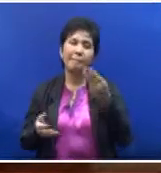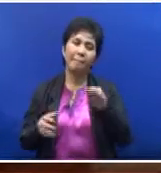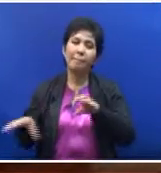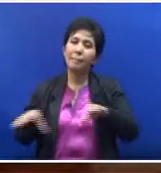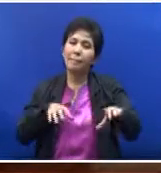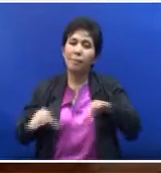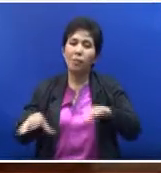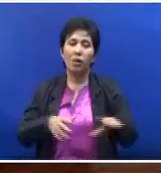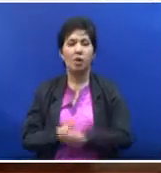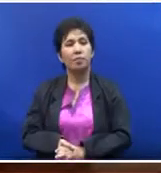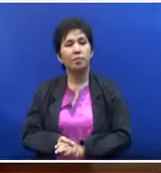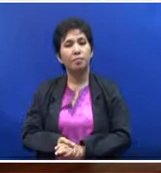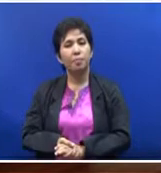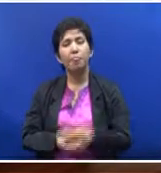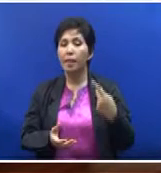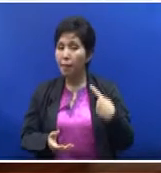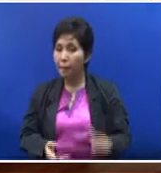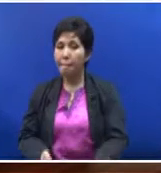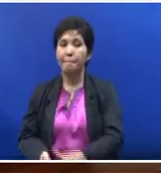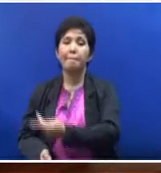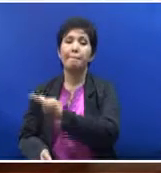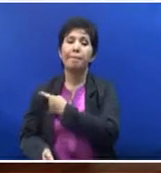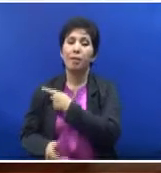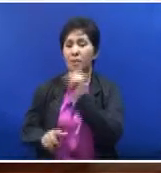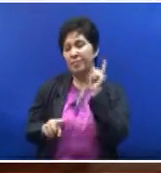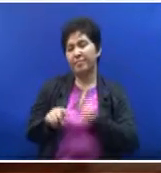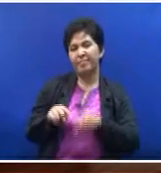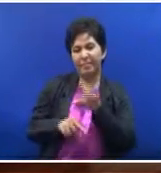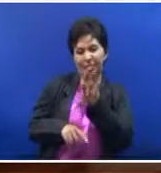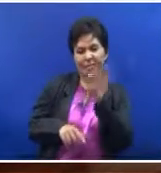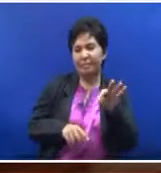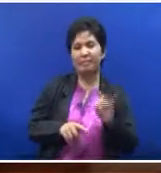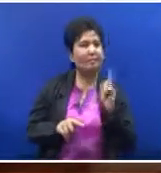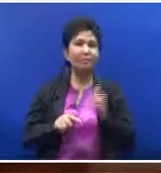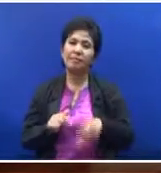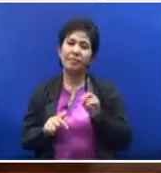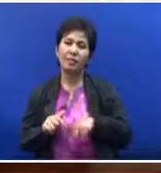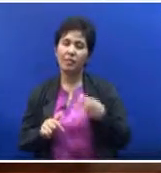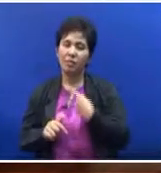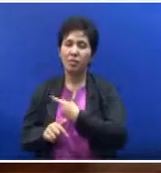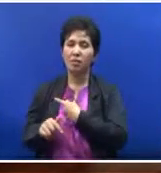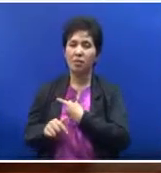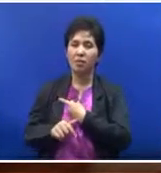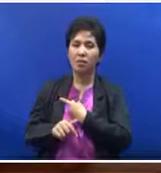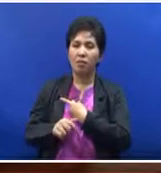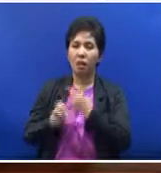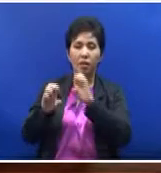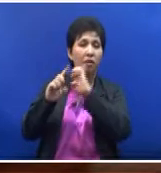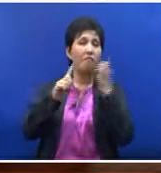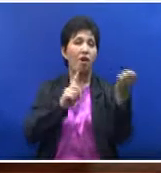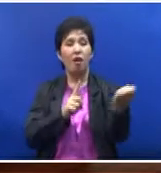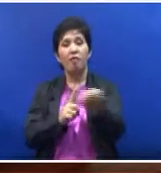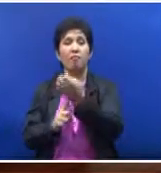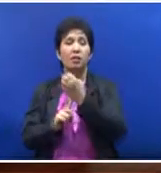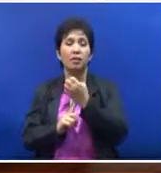do. Okay, we cannot be choosy. We just need to accept the environment.